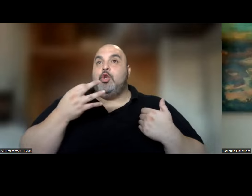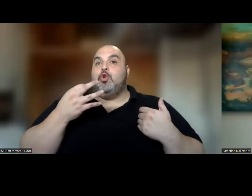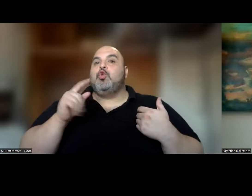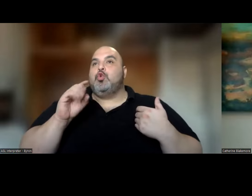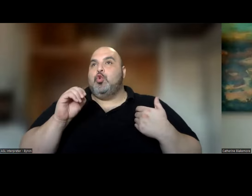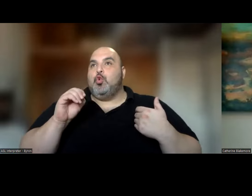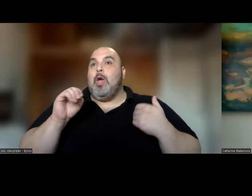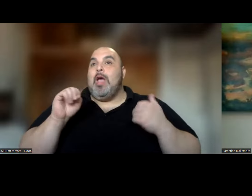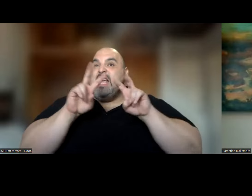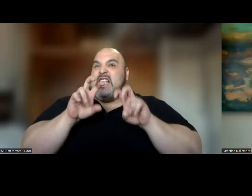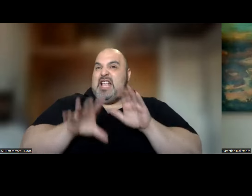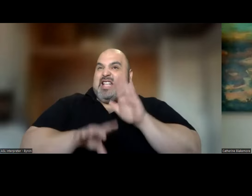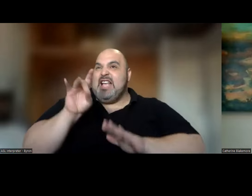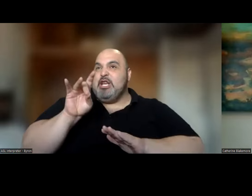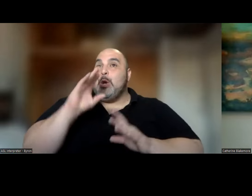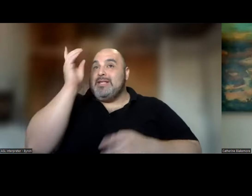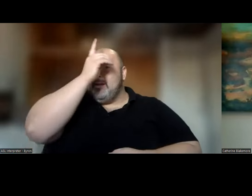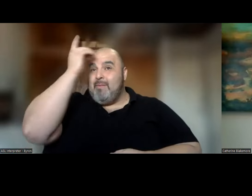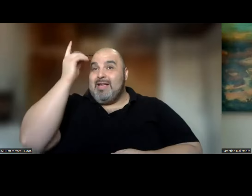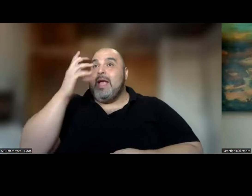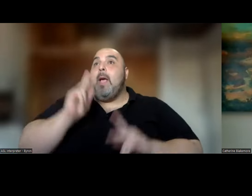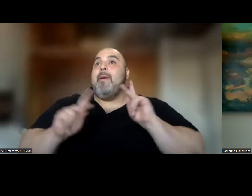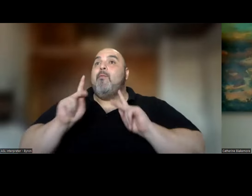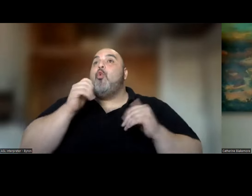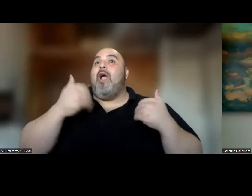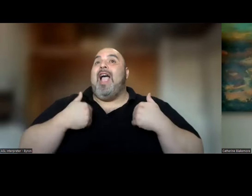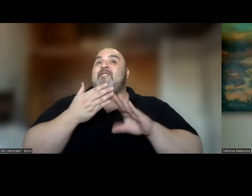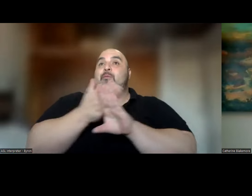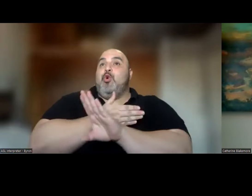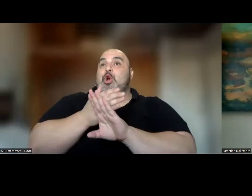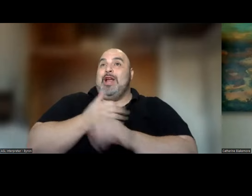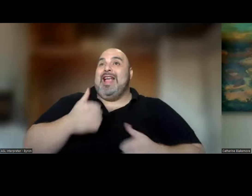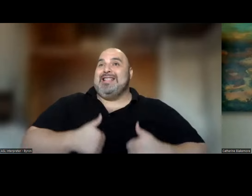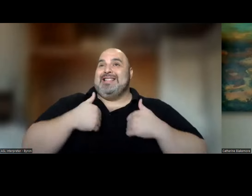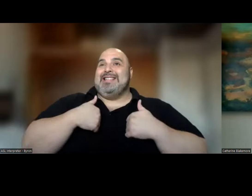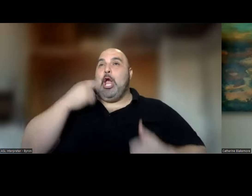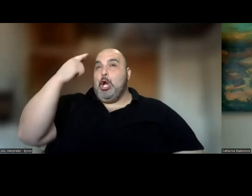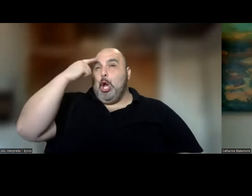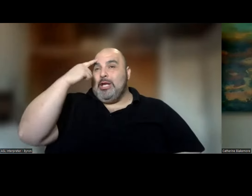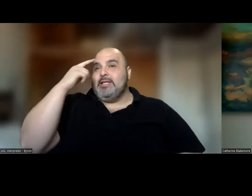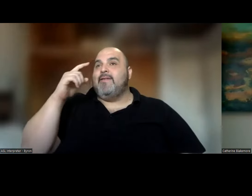to diagnose dementia in people who have pre-existing cognitive